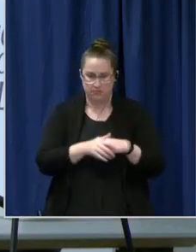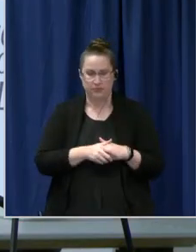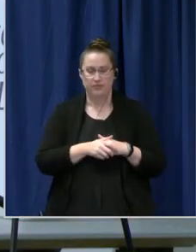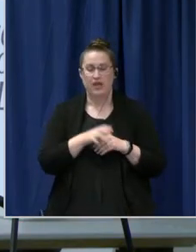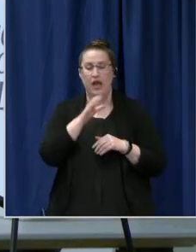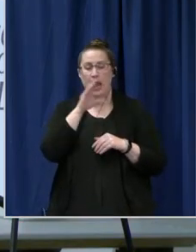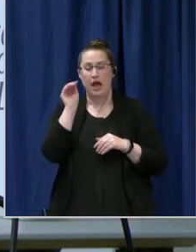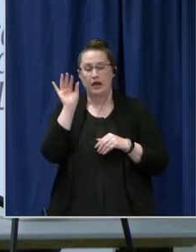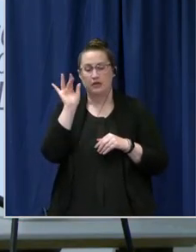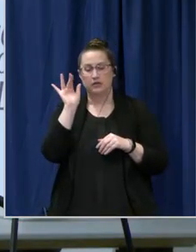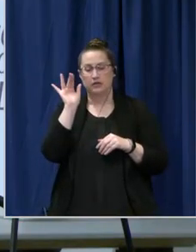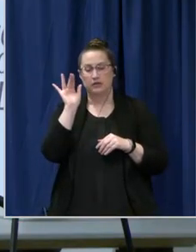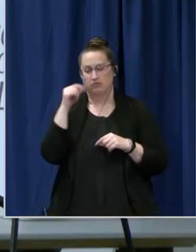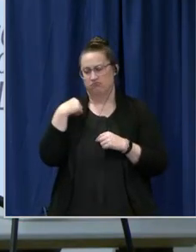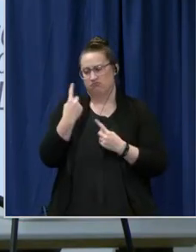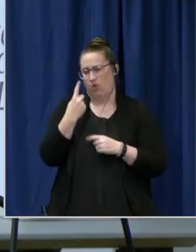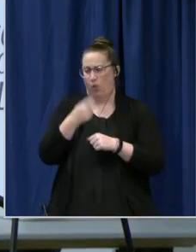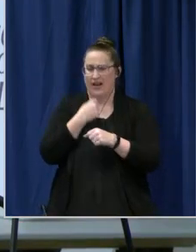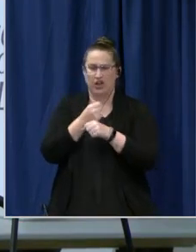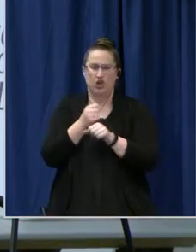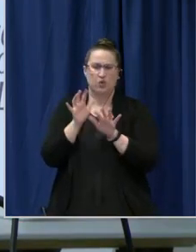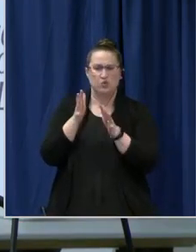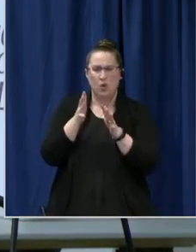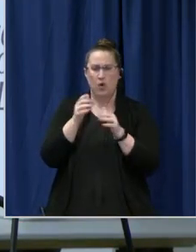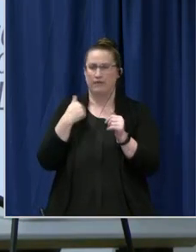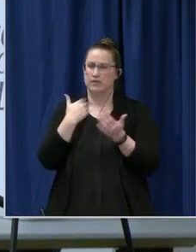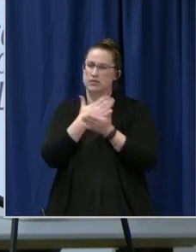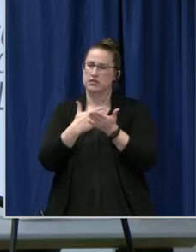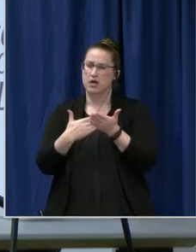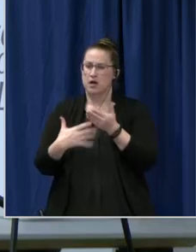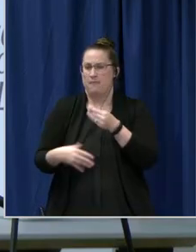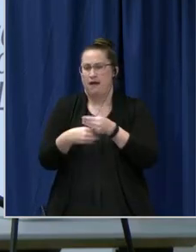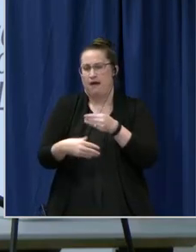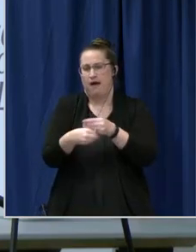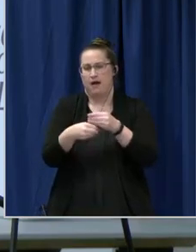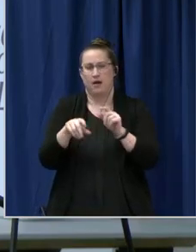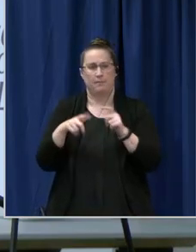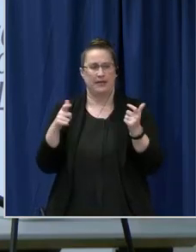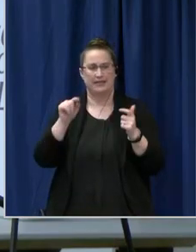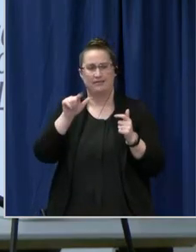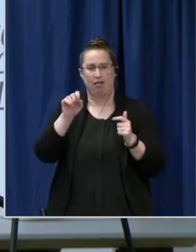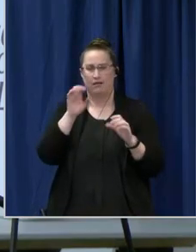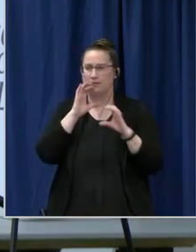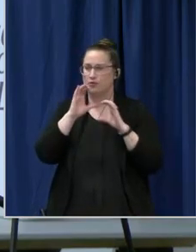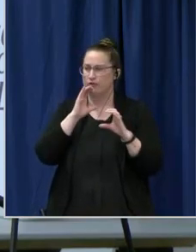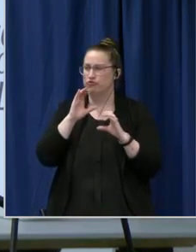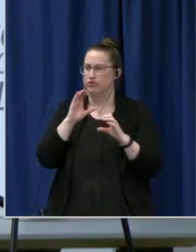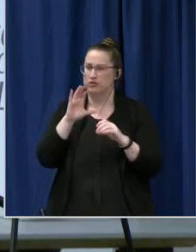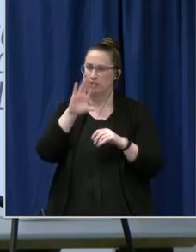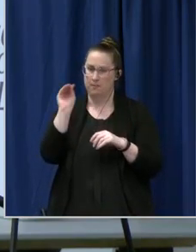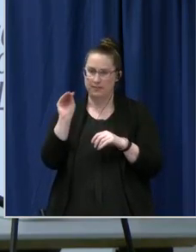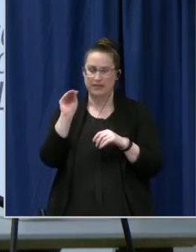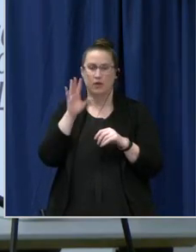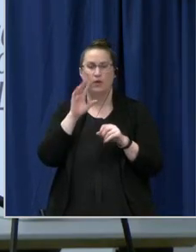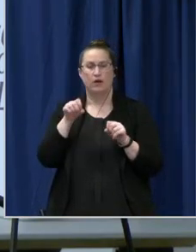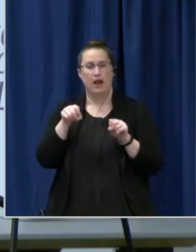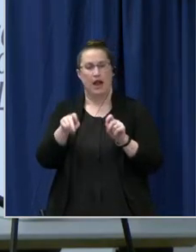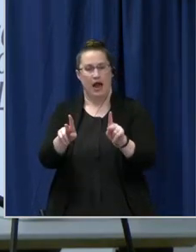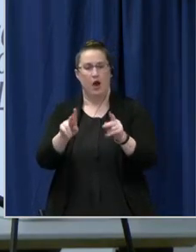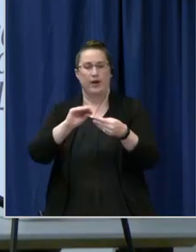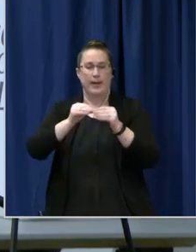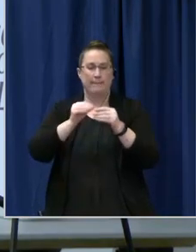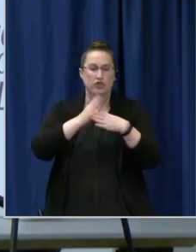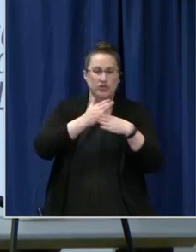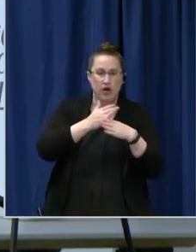And in the past year or so, there has been some expansion of major telecommunications carriers enabling number sharing